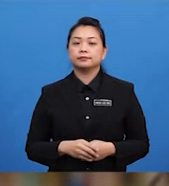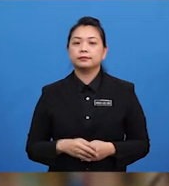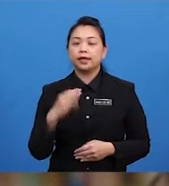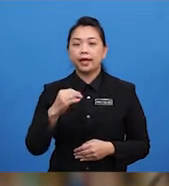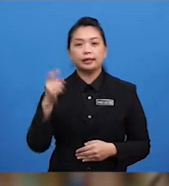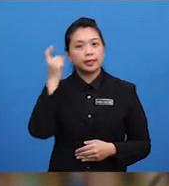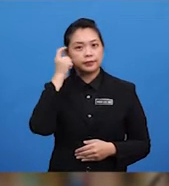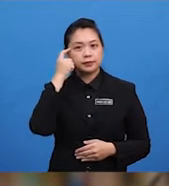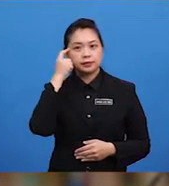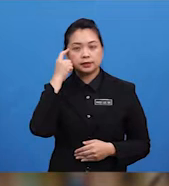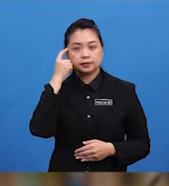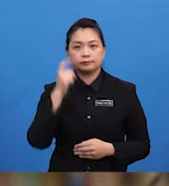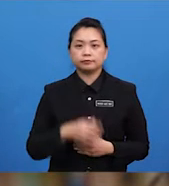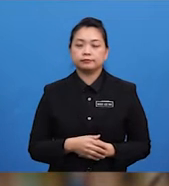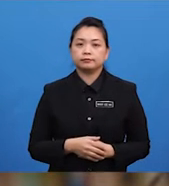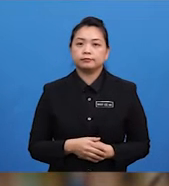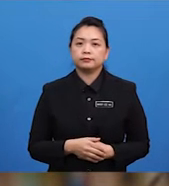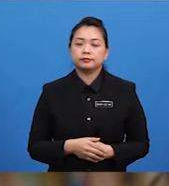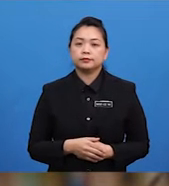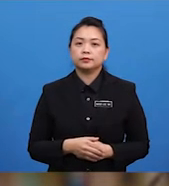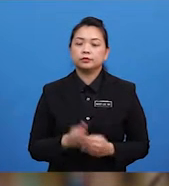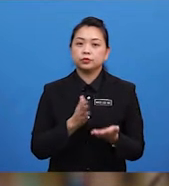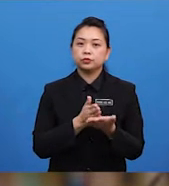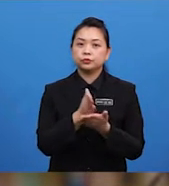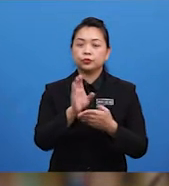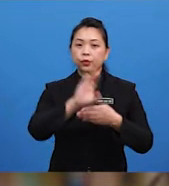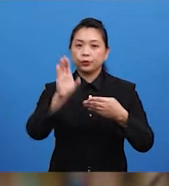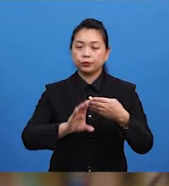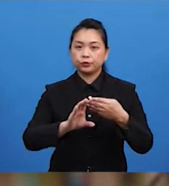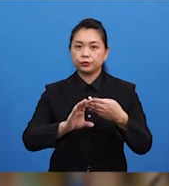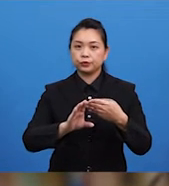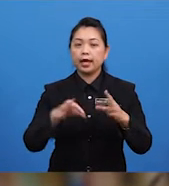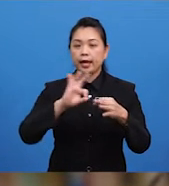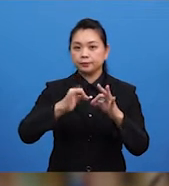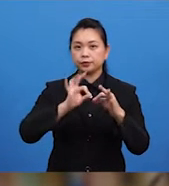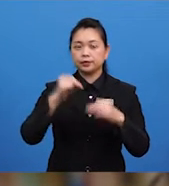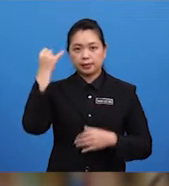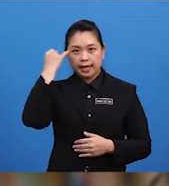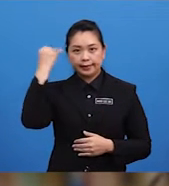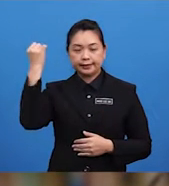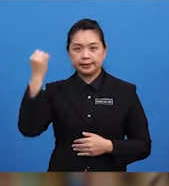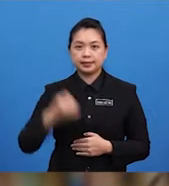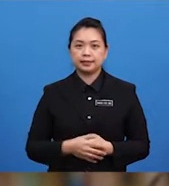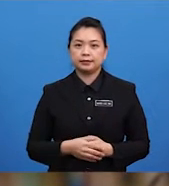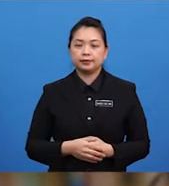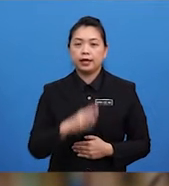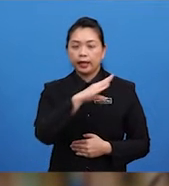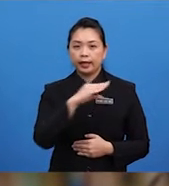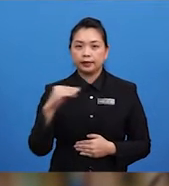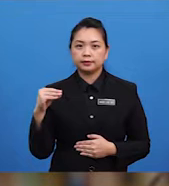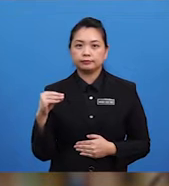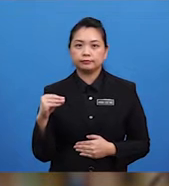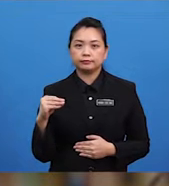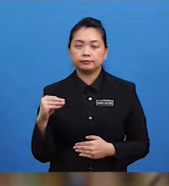identify meanings of words through contextual clues, interpret the ideas expressed,